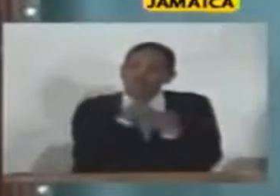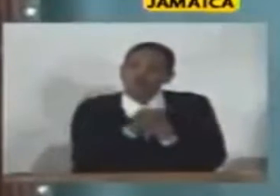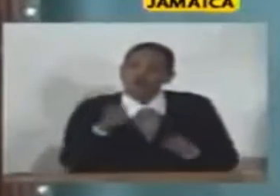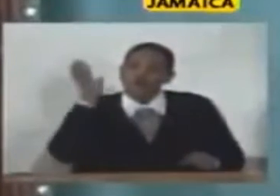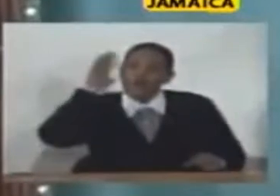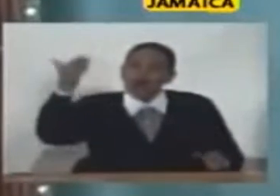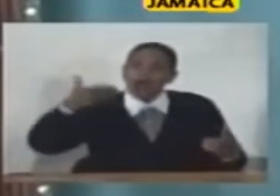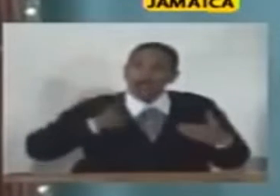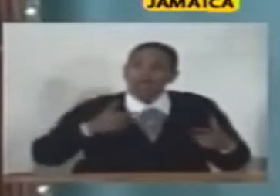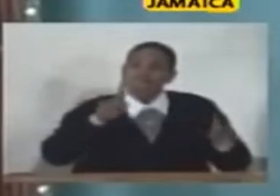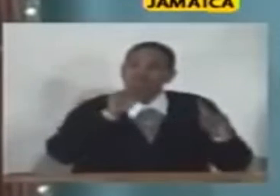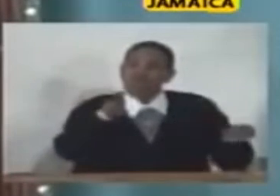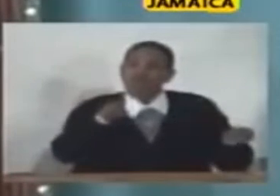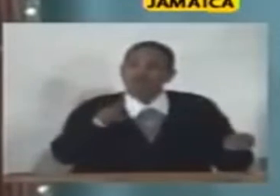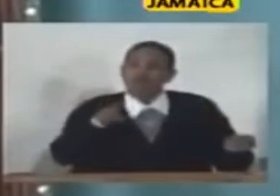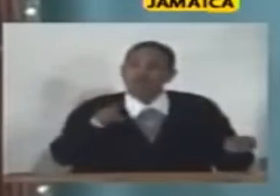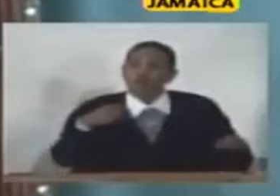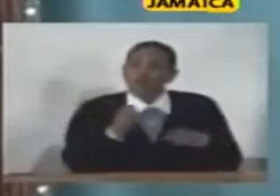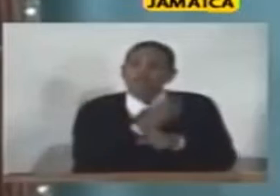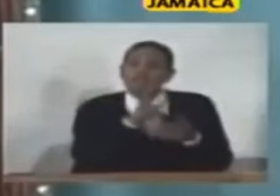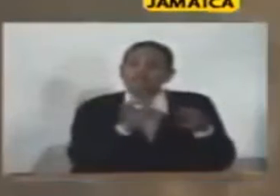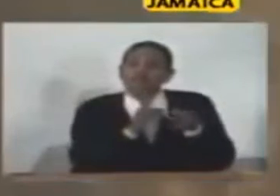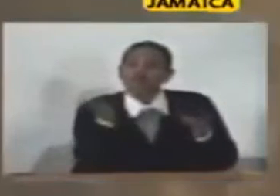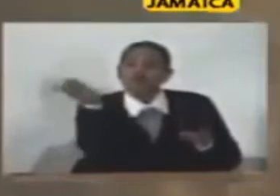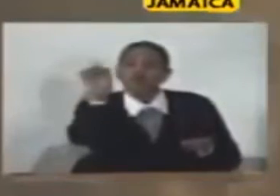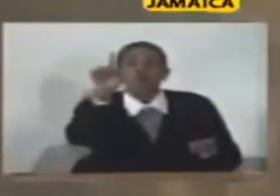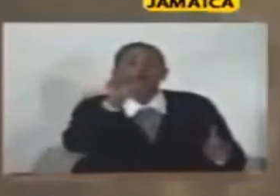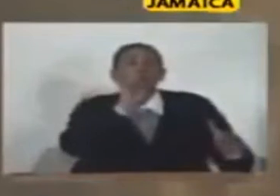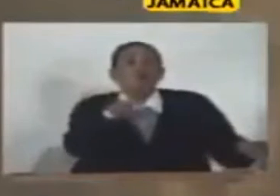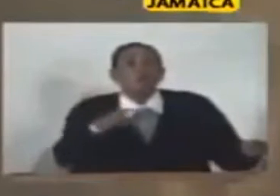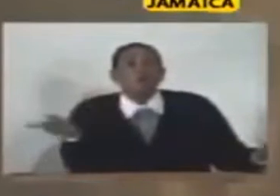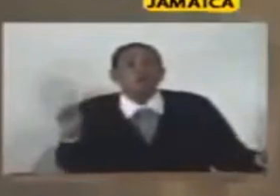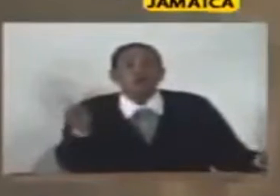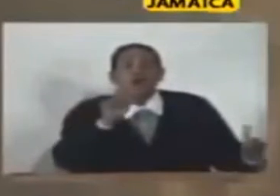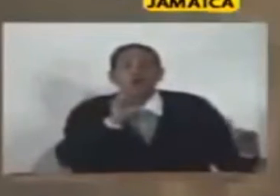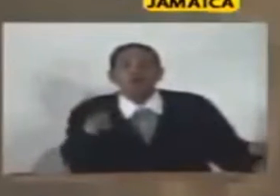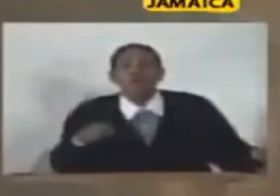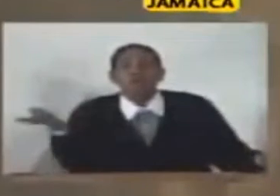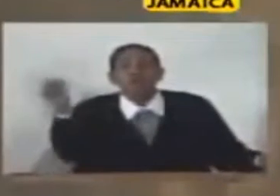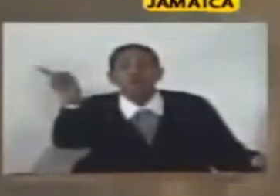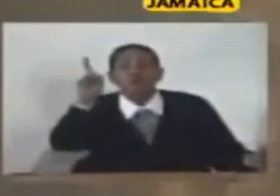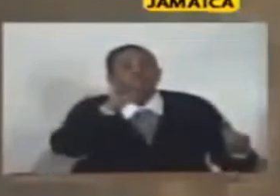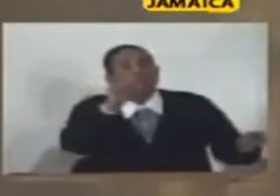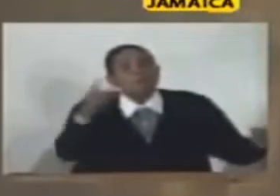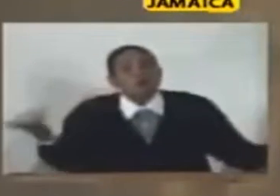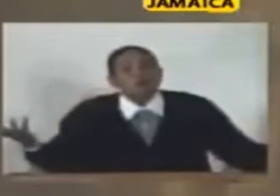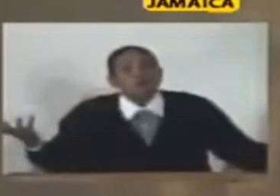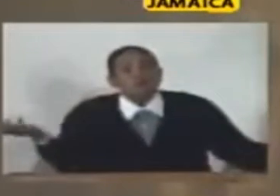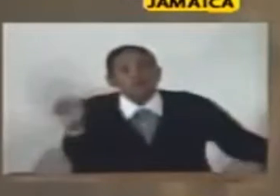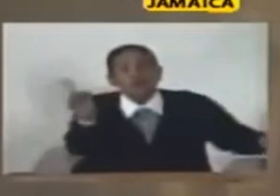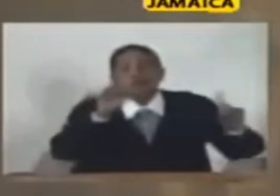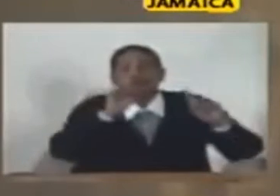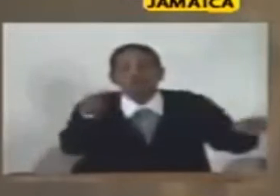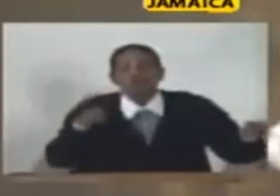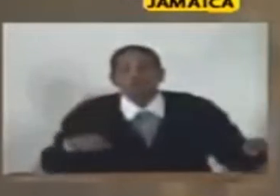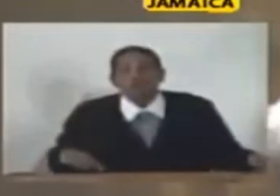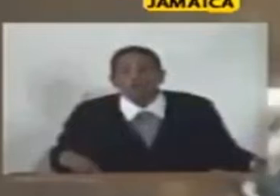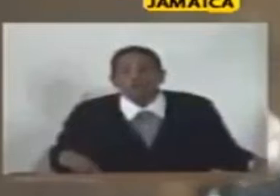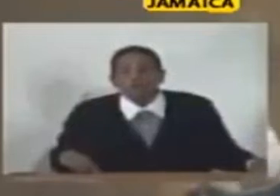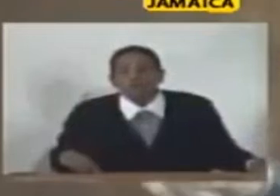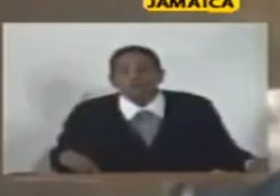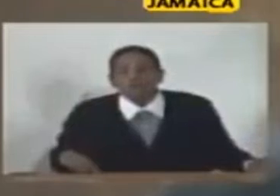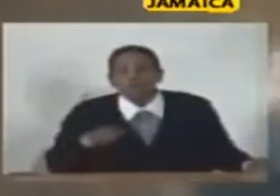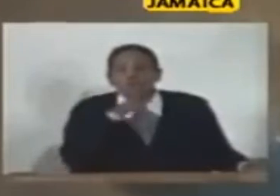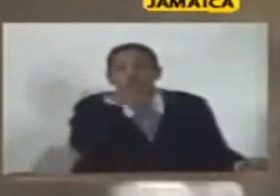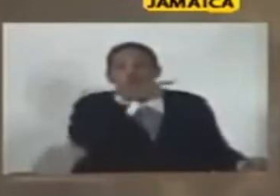to yourself. Once you made the statement. Where is the report, Mr. Speaker? Where is the report? The report that to our shame, to